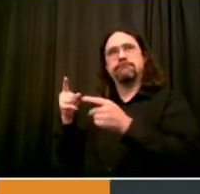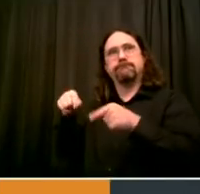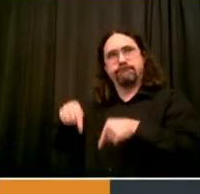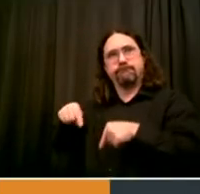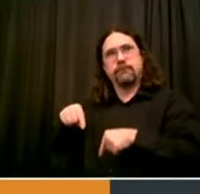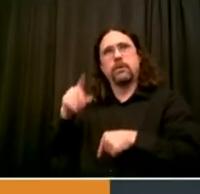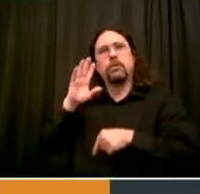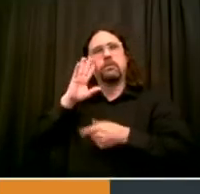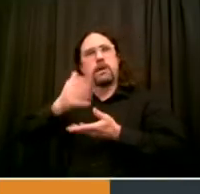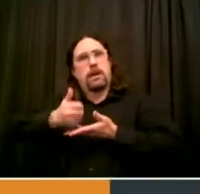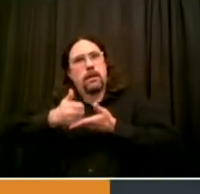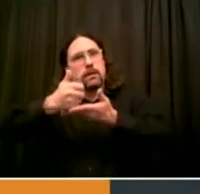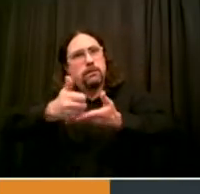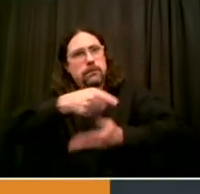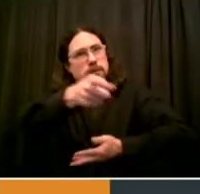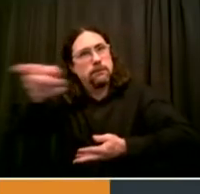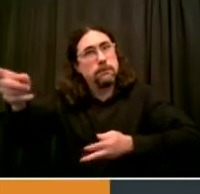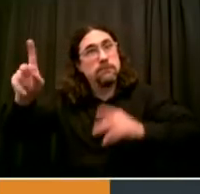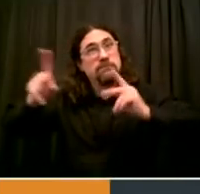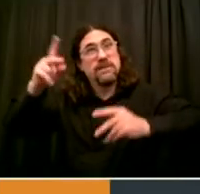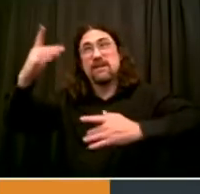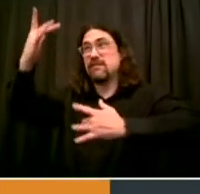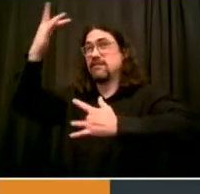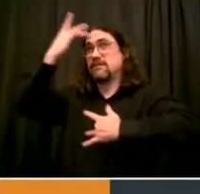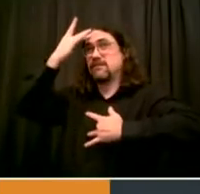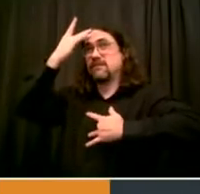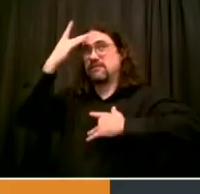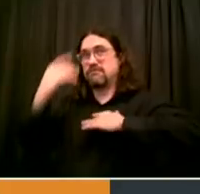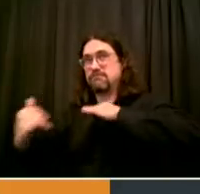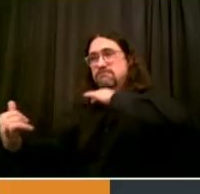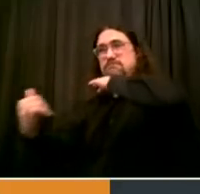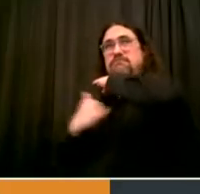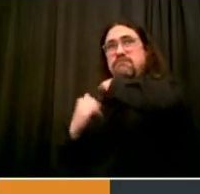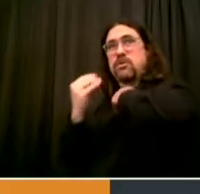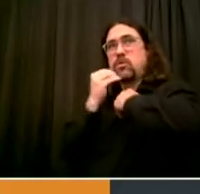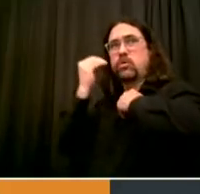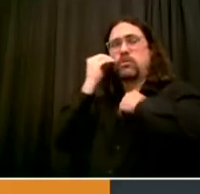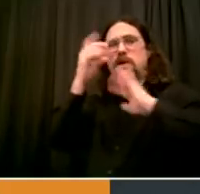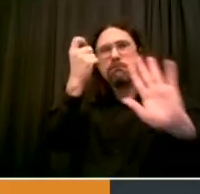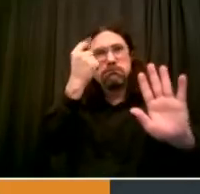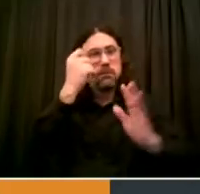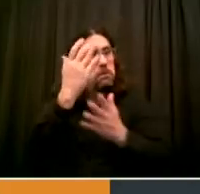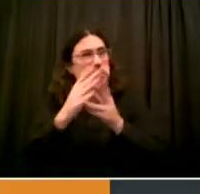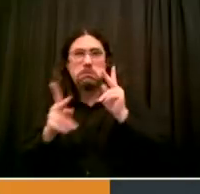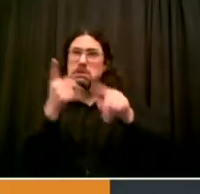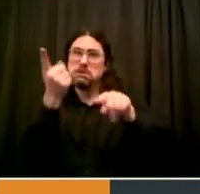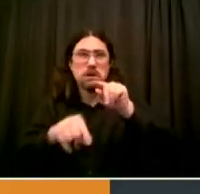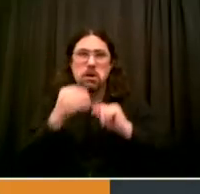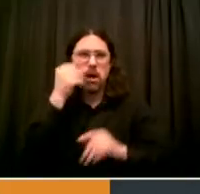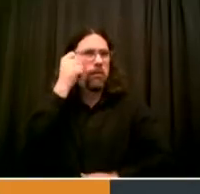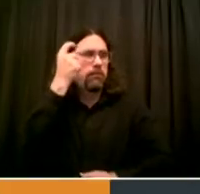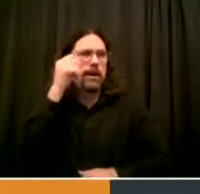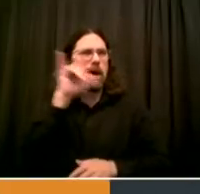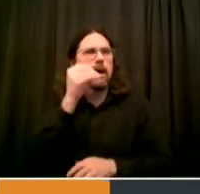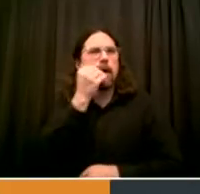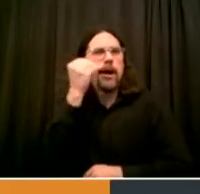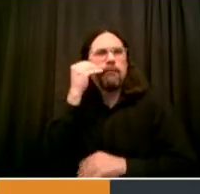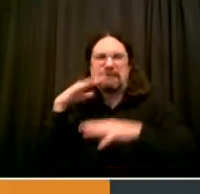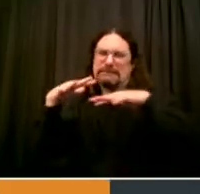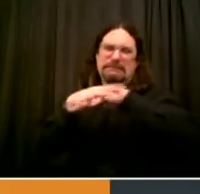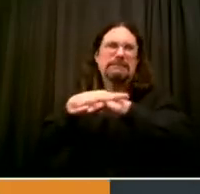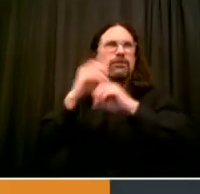a hotel, we'll be able to help you as well. But just to make clear, at home, we can account for the whole range of